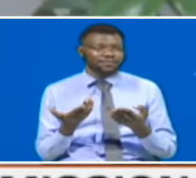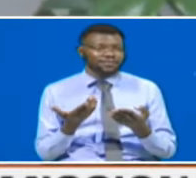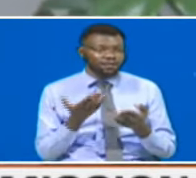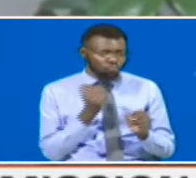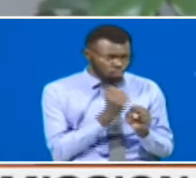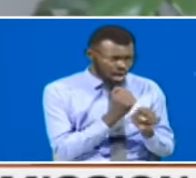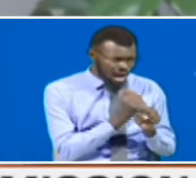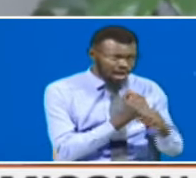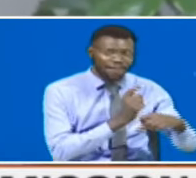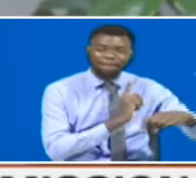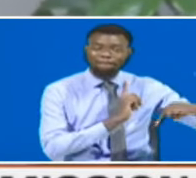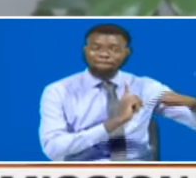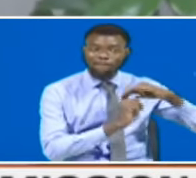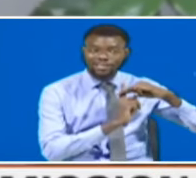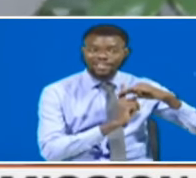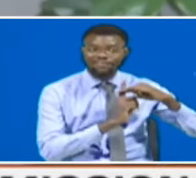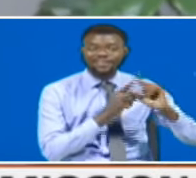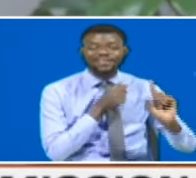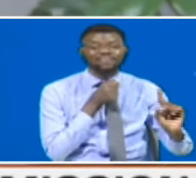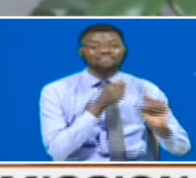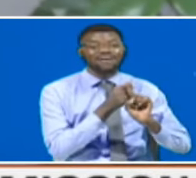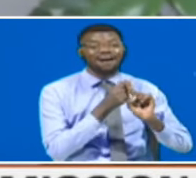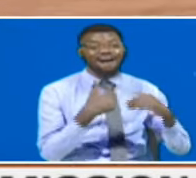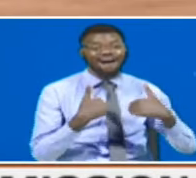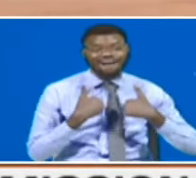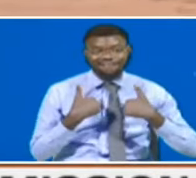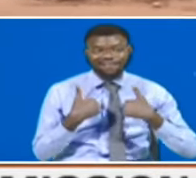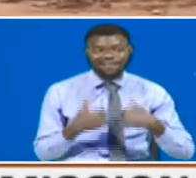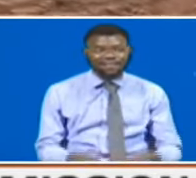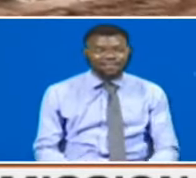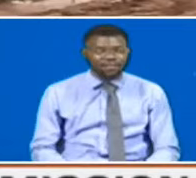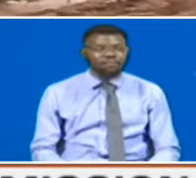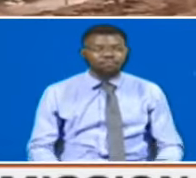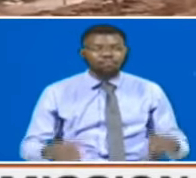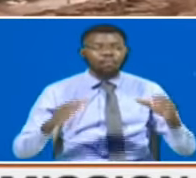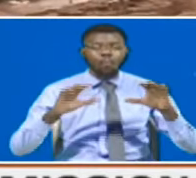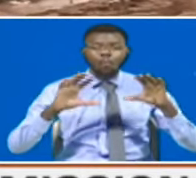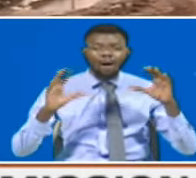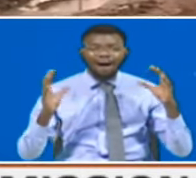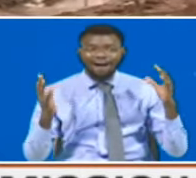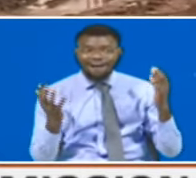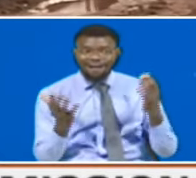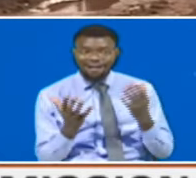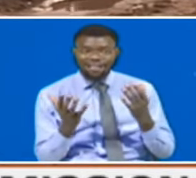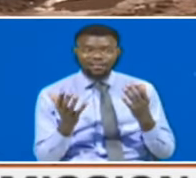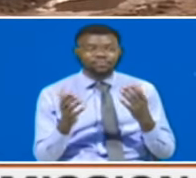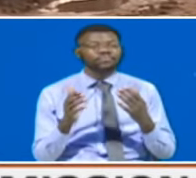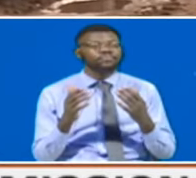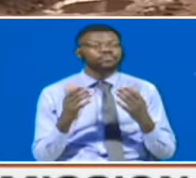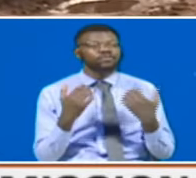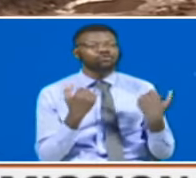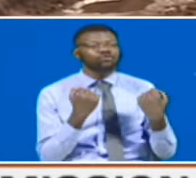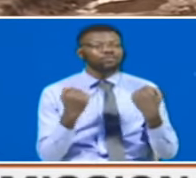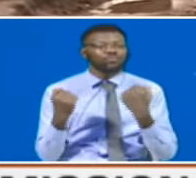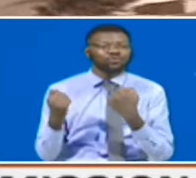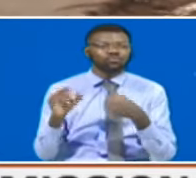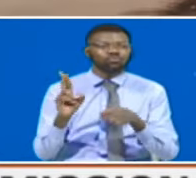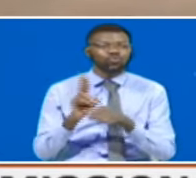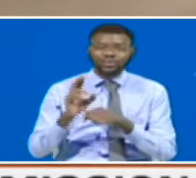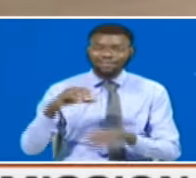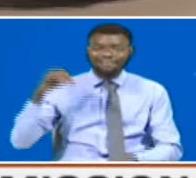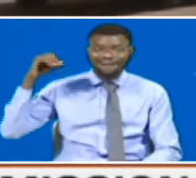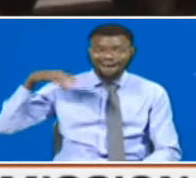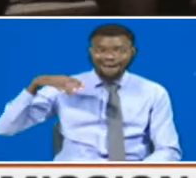also has a positive impact on the carbon footprint of our clients. Globally, transport consumes 30% of energy